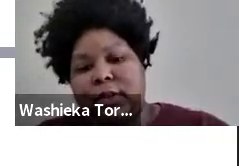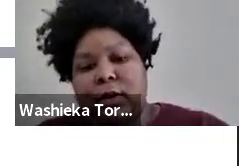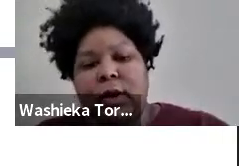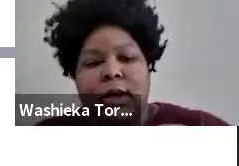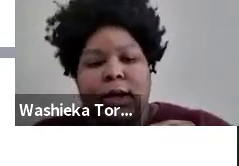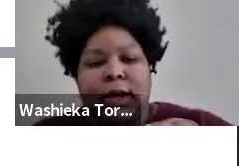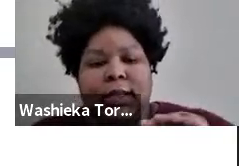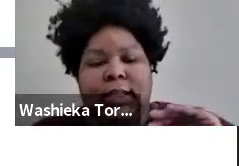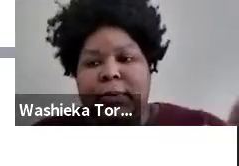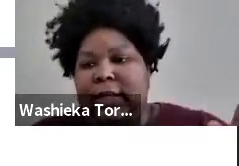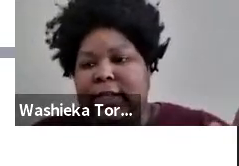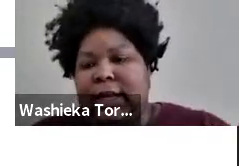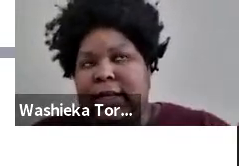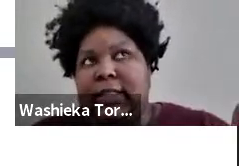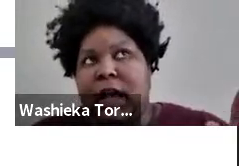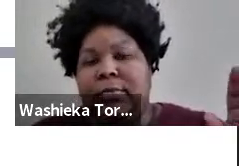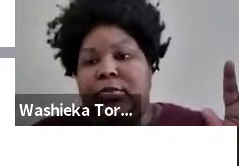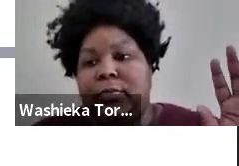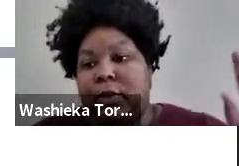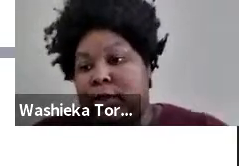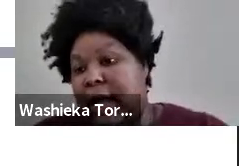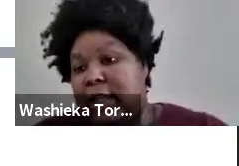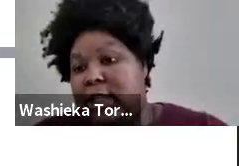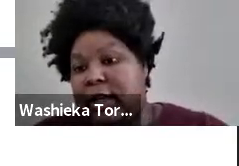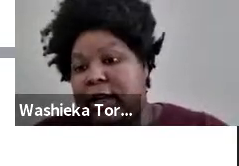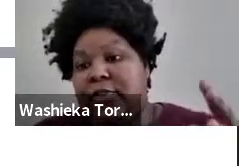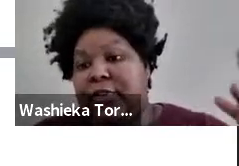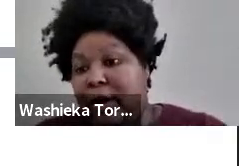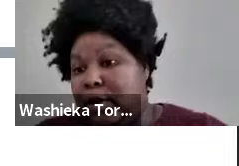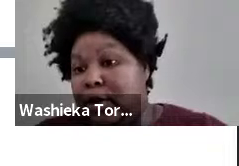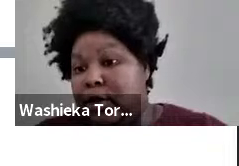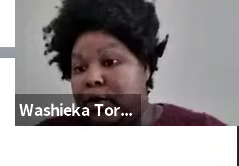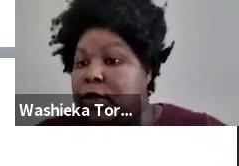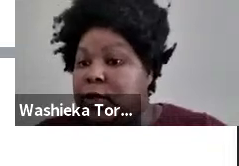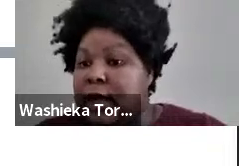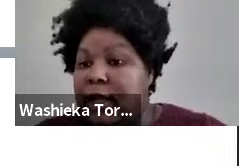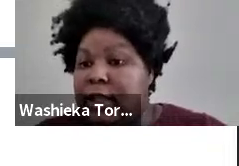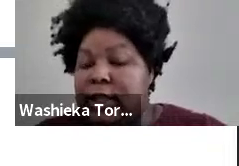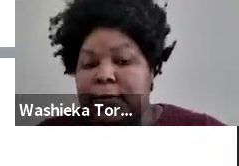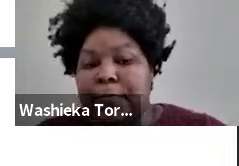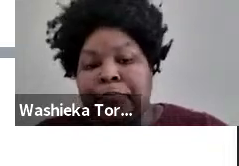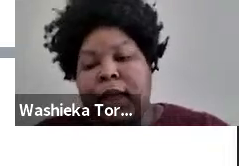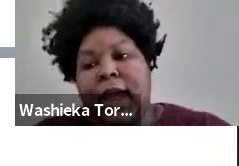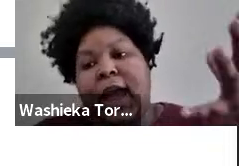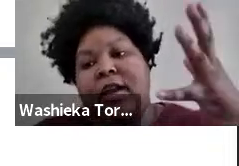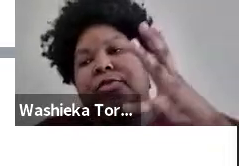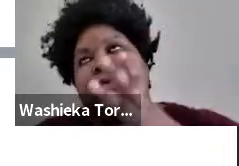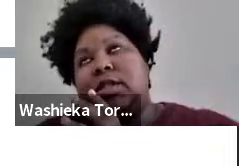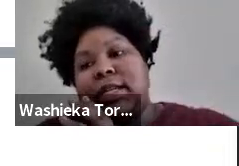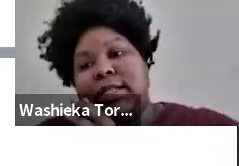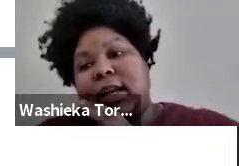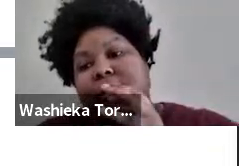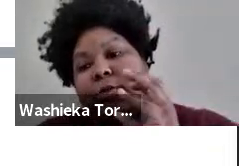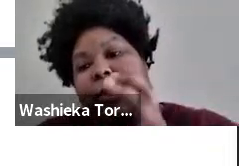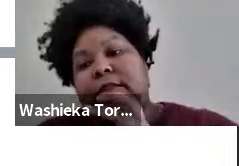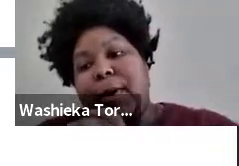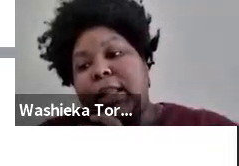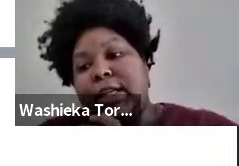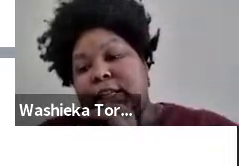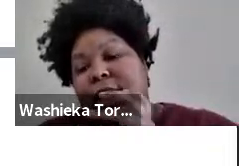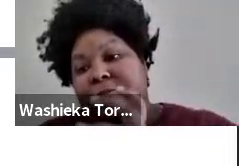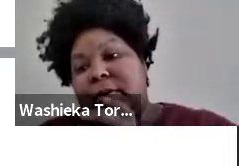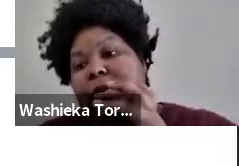new field. So disability studies comes from sociology. A lot of the founders were sociologists. And food studies kind of comes